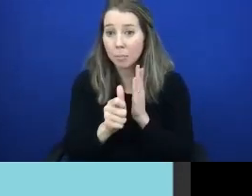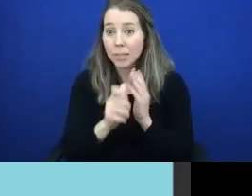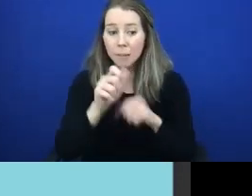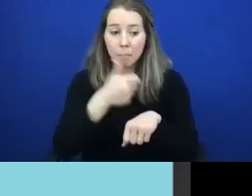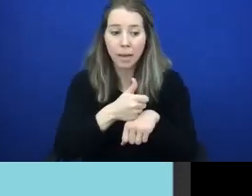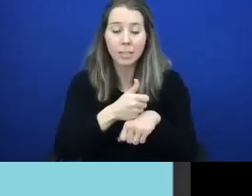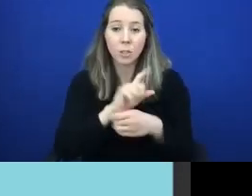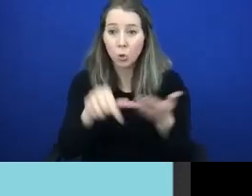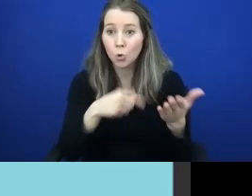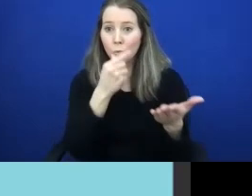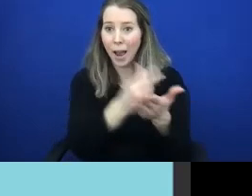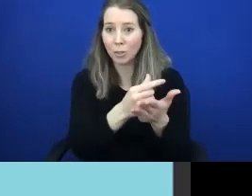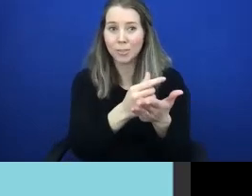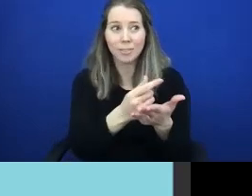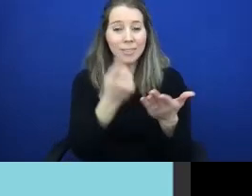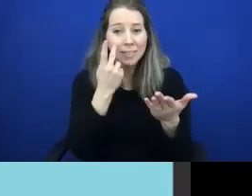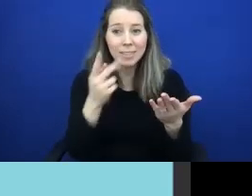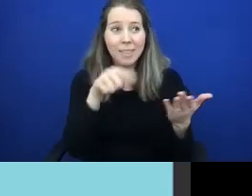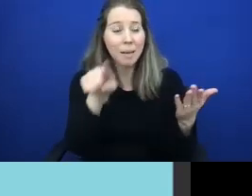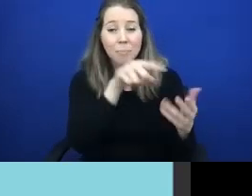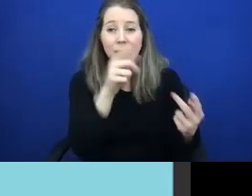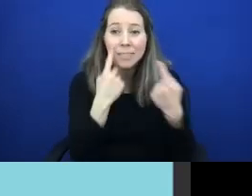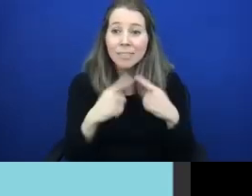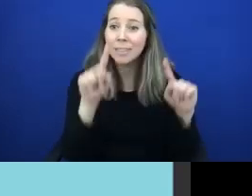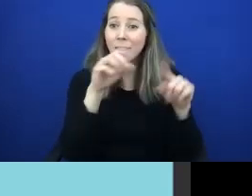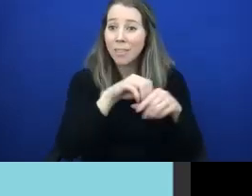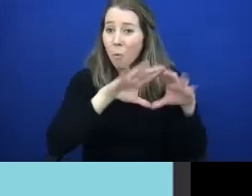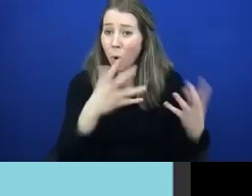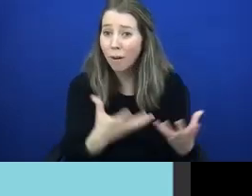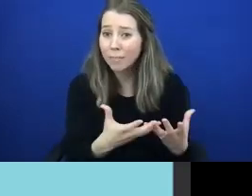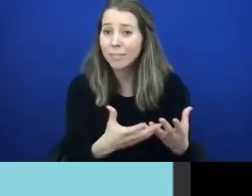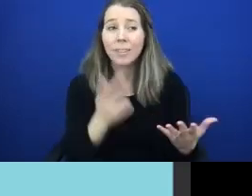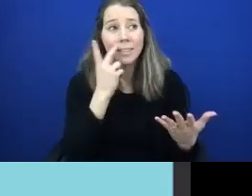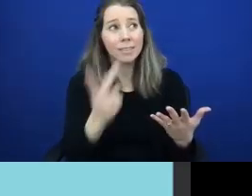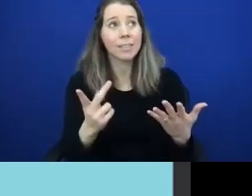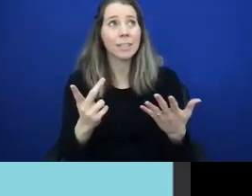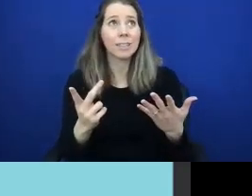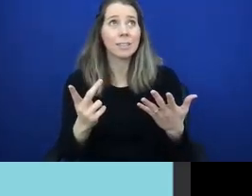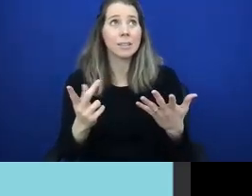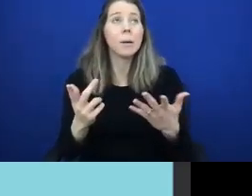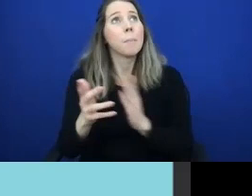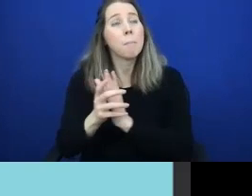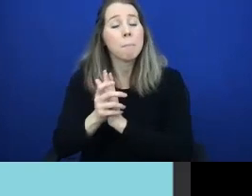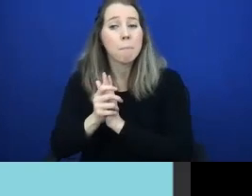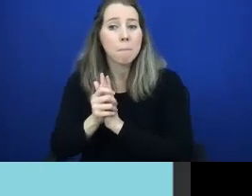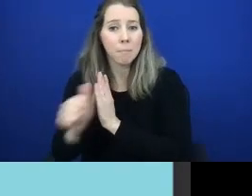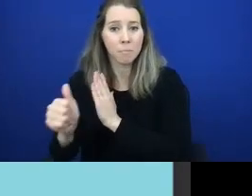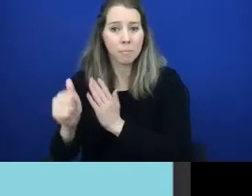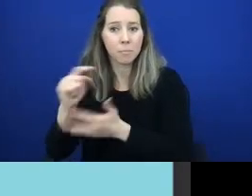graduates successful in the world and see how the competencies that